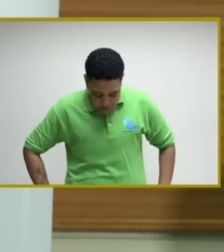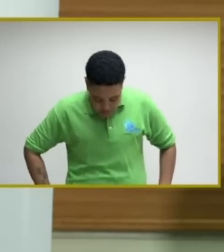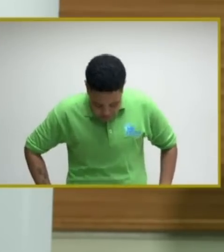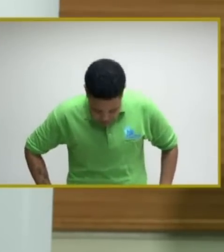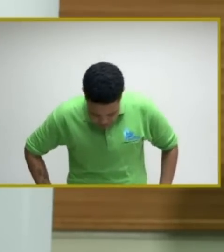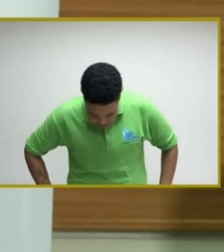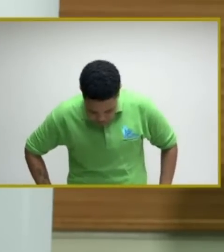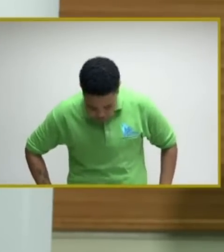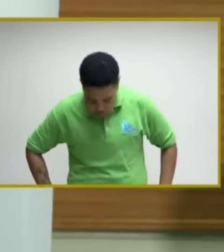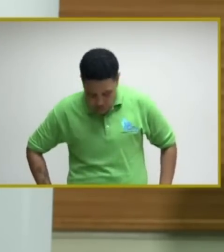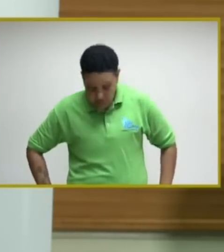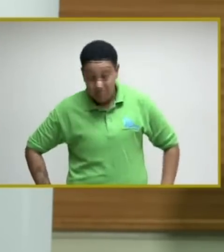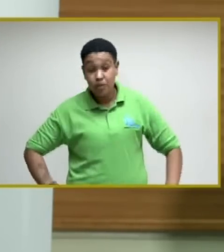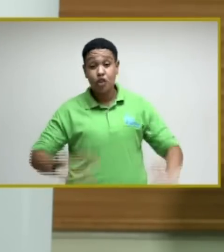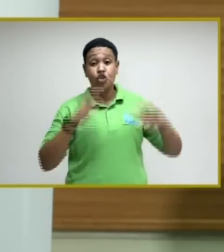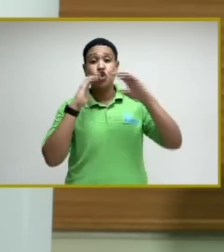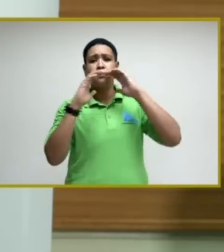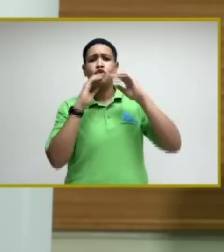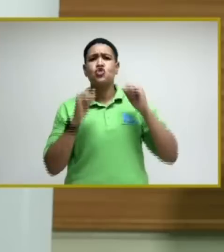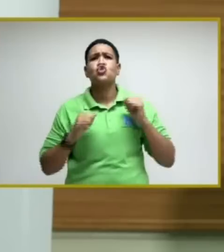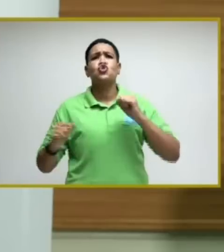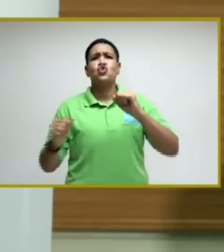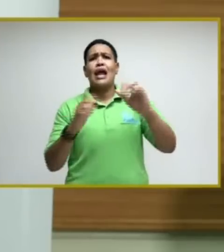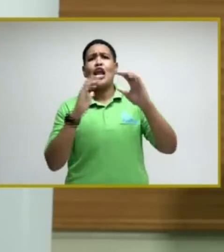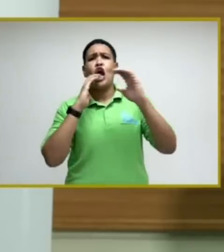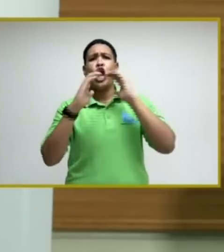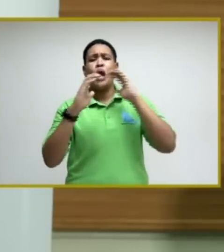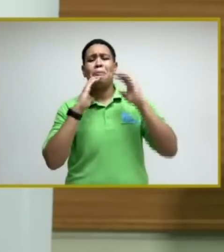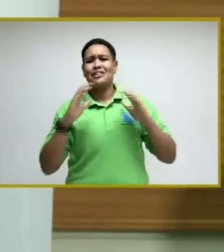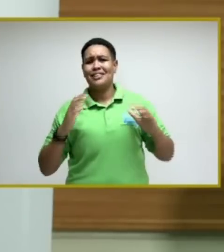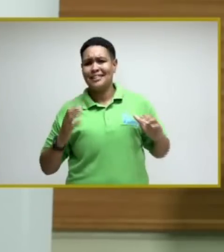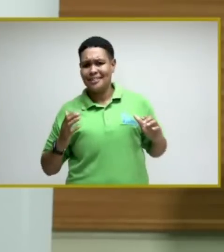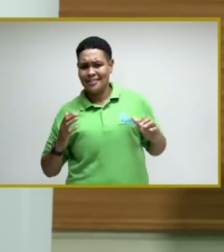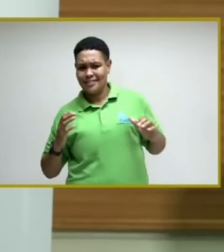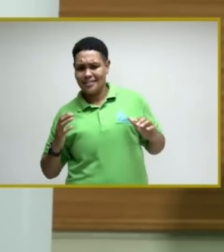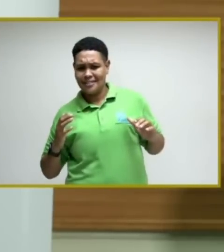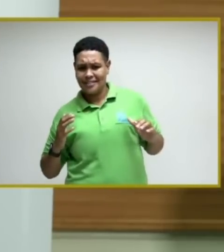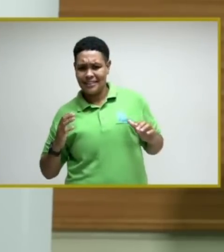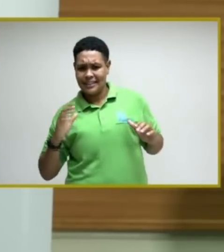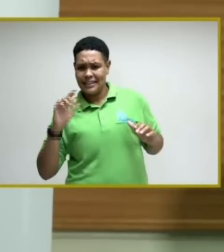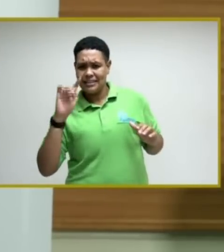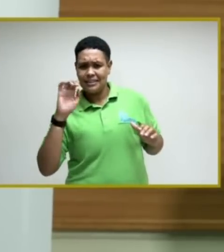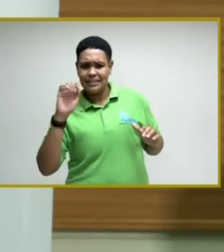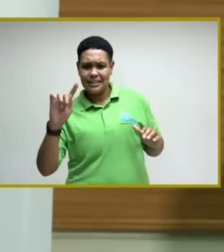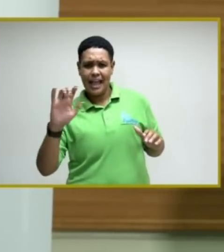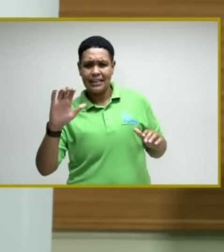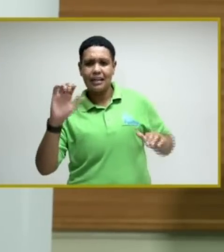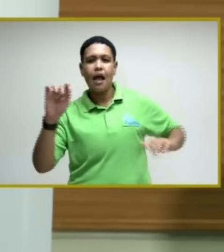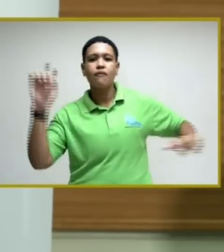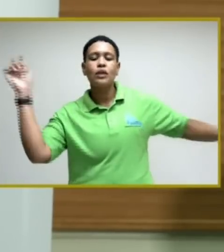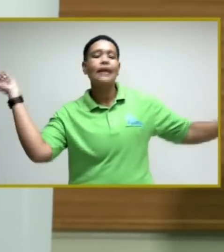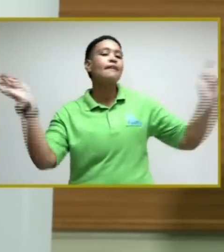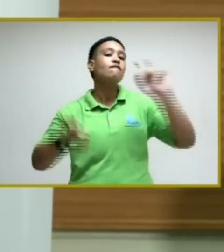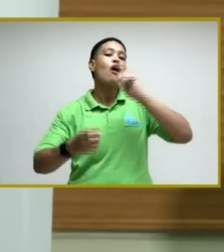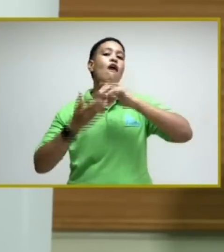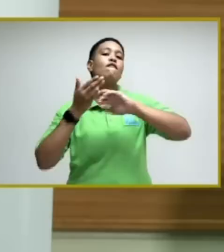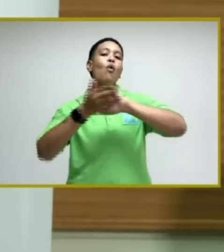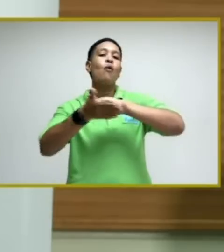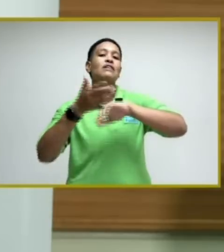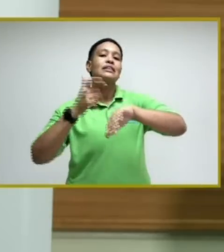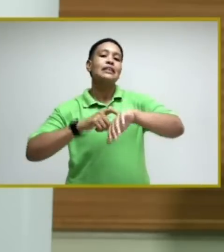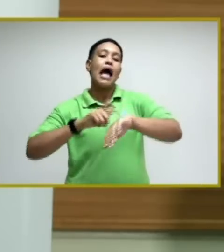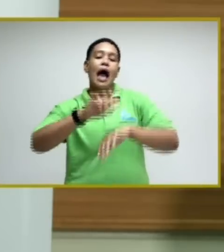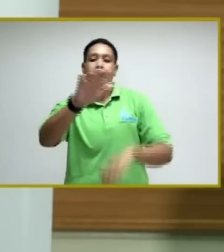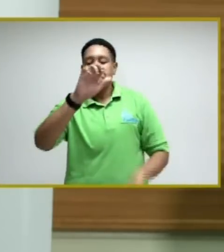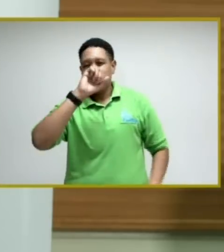tactic, if you will, shorter term responsiveness evolves and has to evolve over time. And